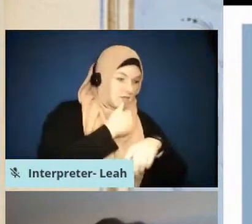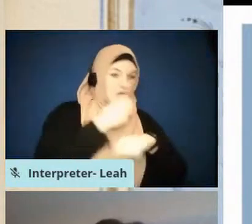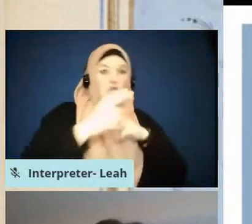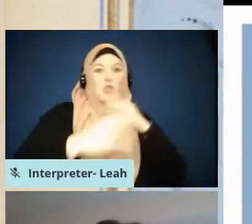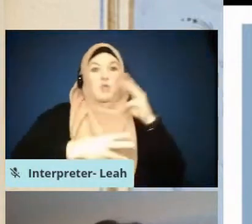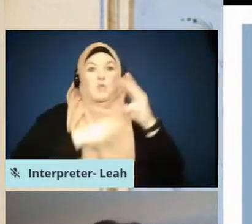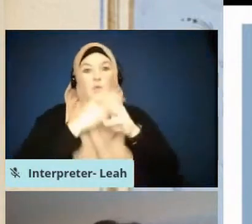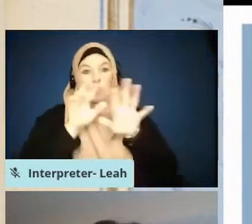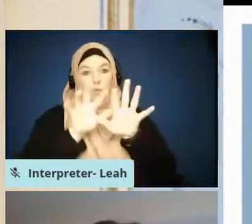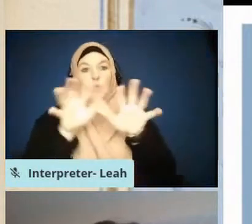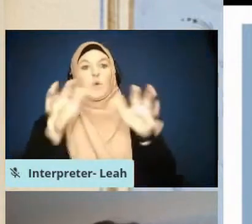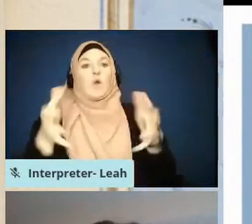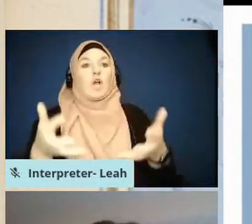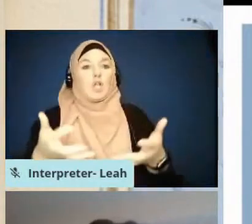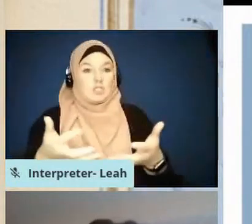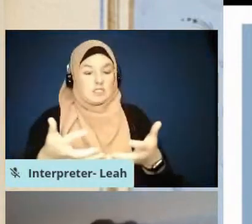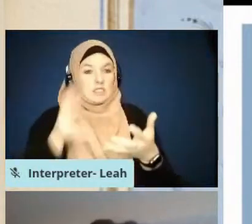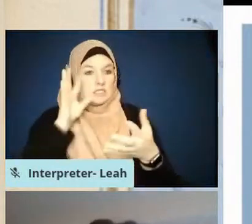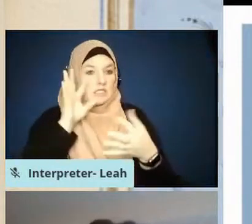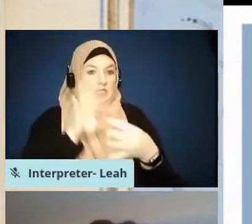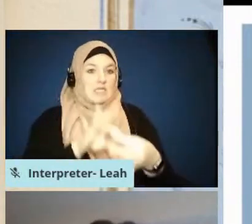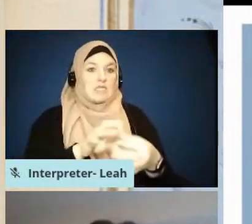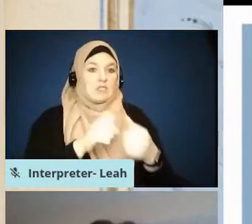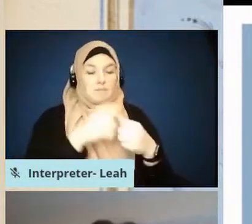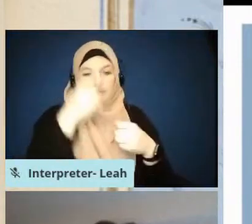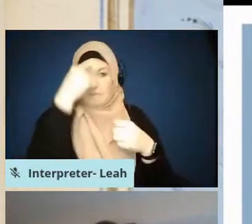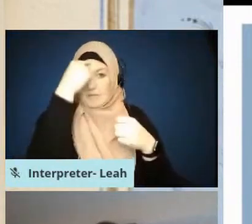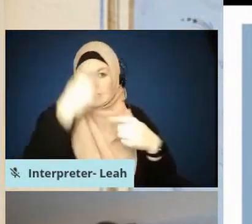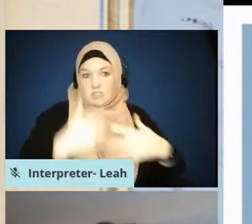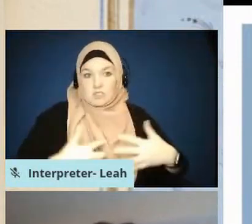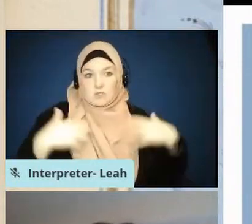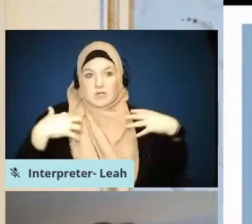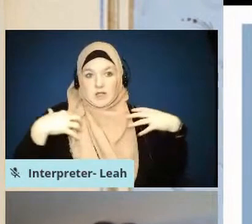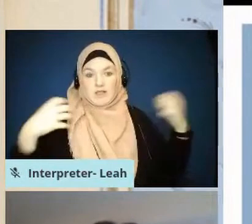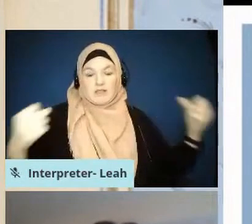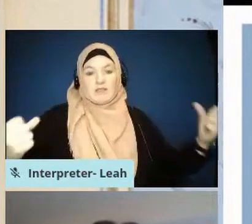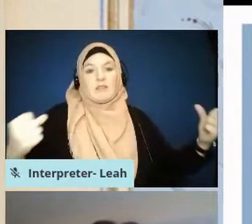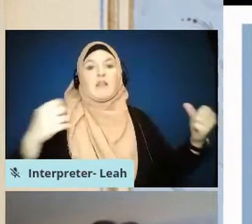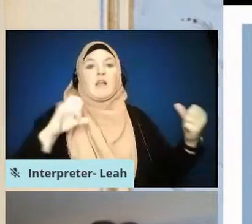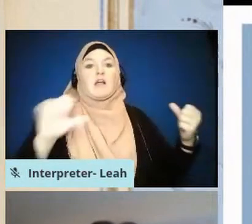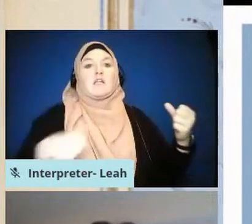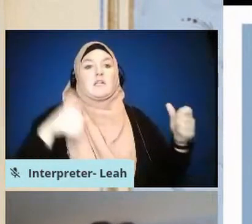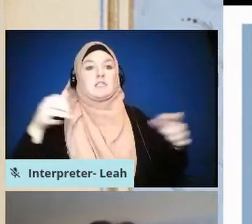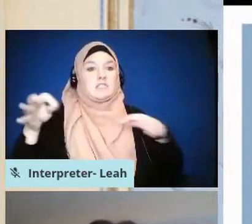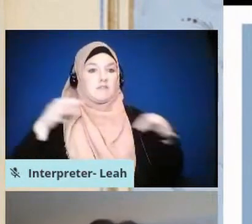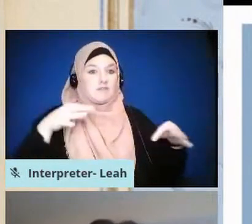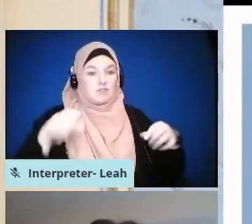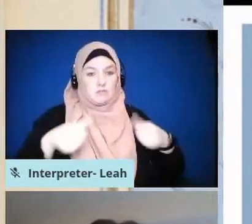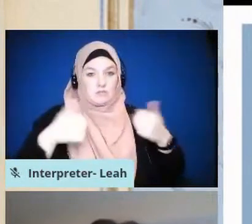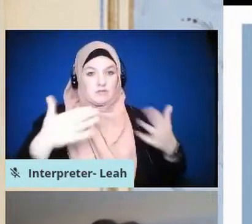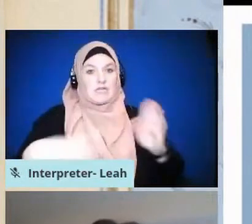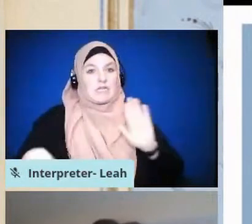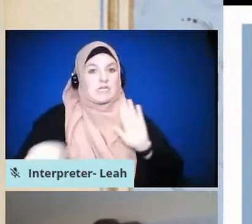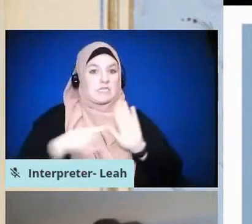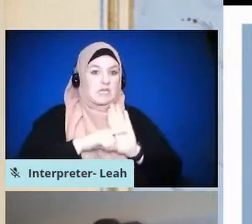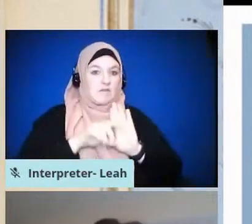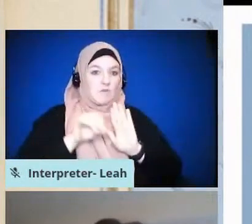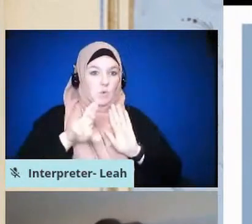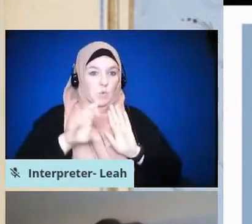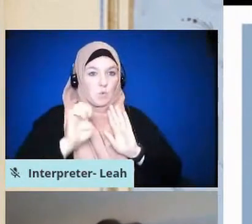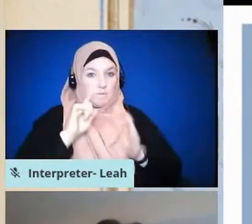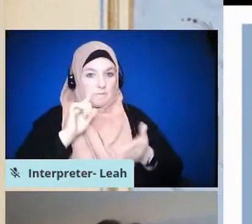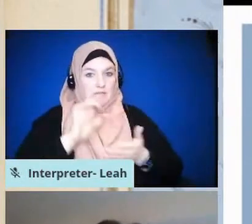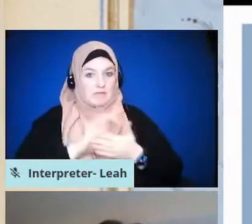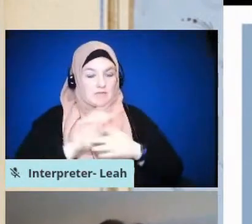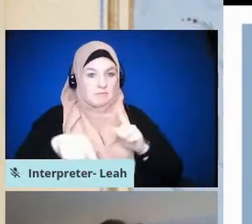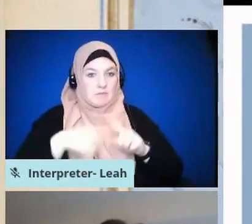this perception is connected to mental health and overall well-being. Another definition I'm going to give, which is a negative core beliefs about